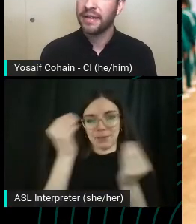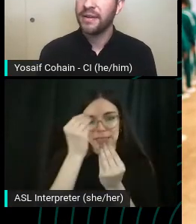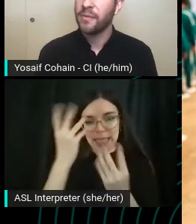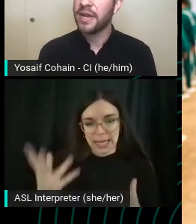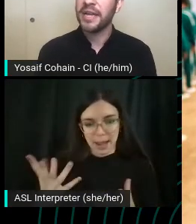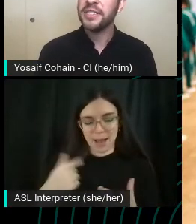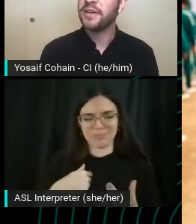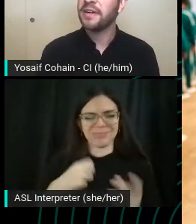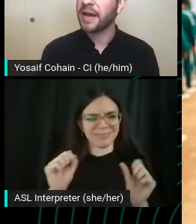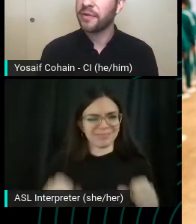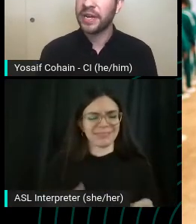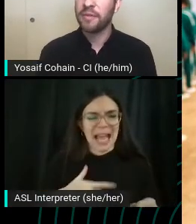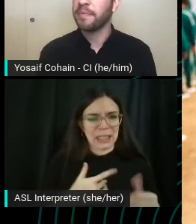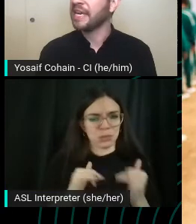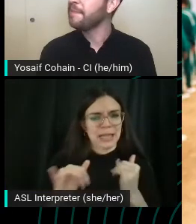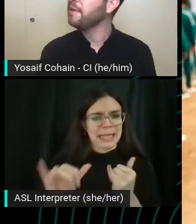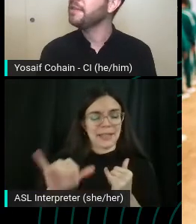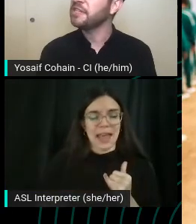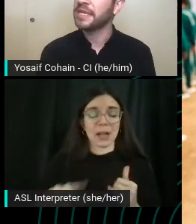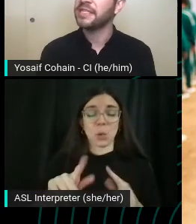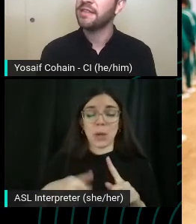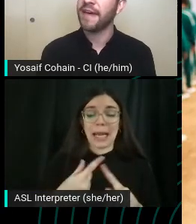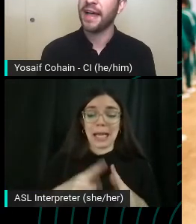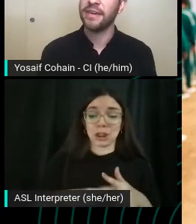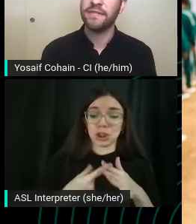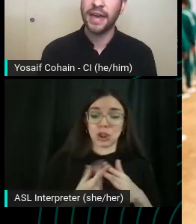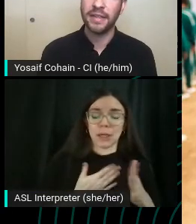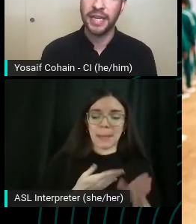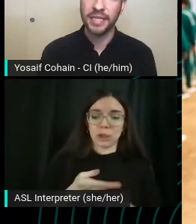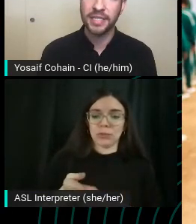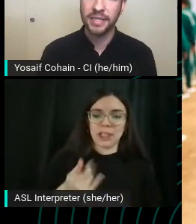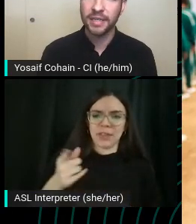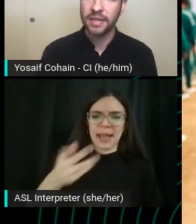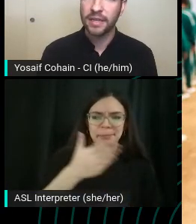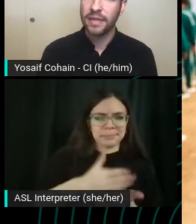lot. When I started my career, people dismissed the value of